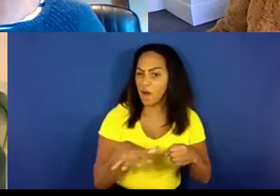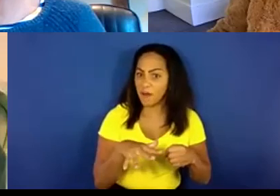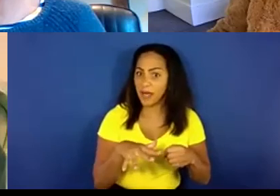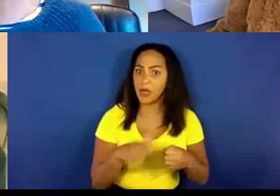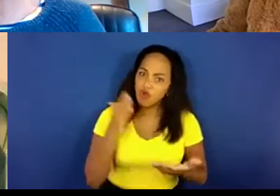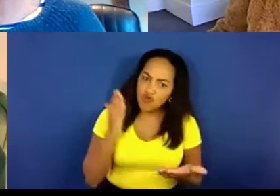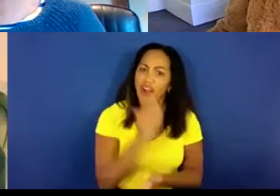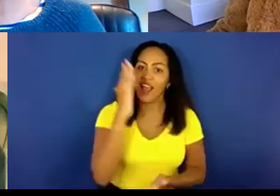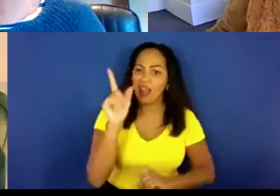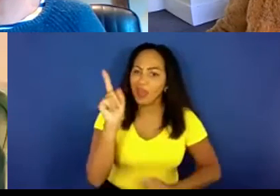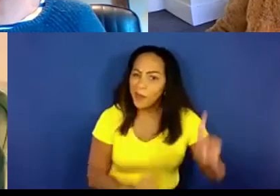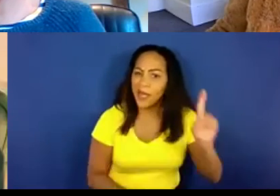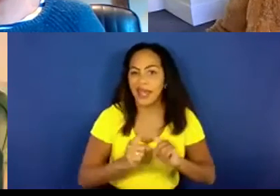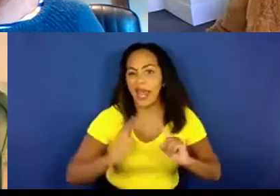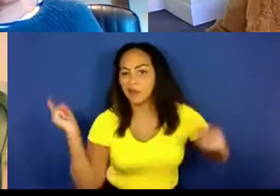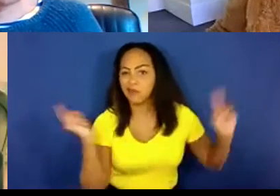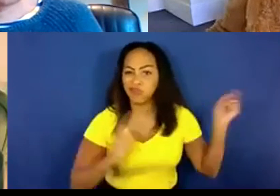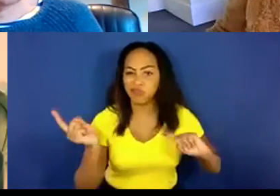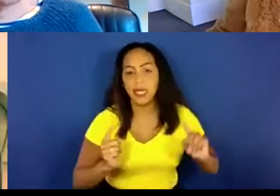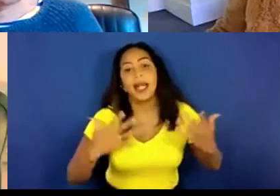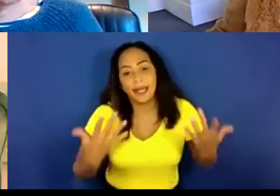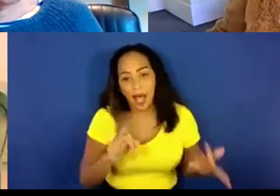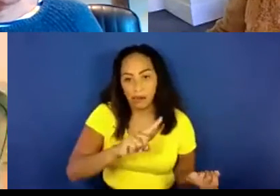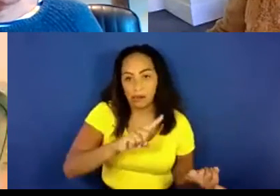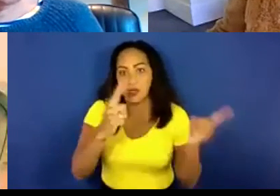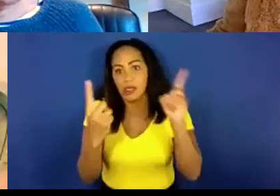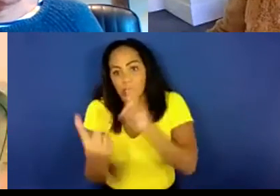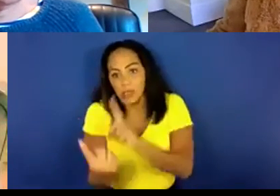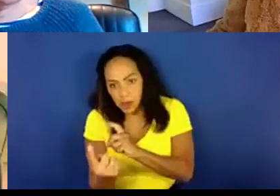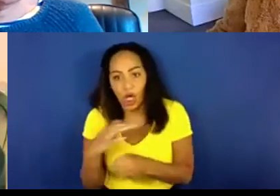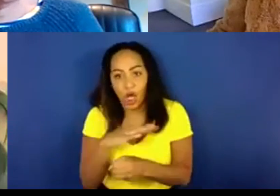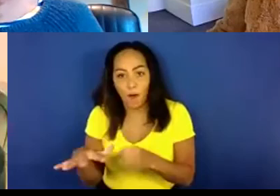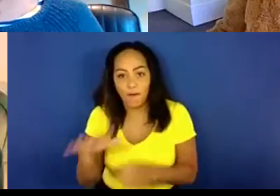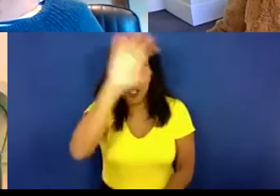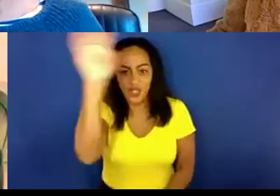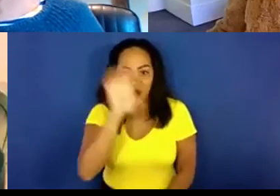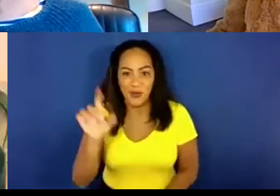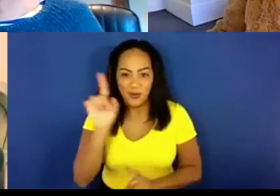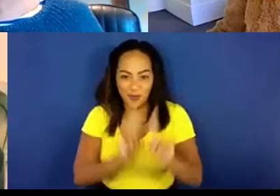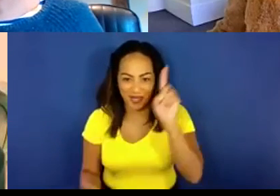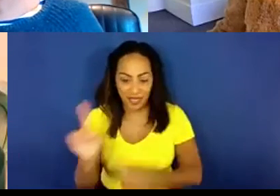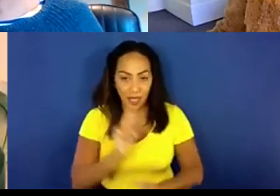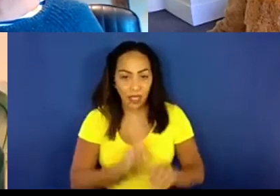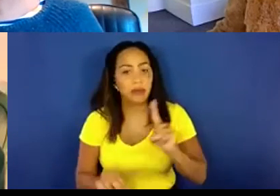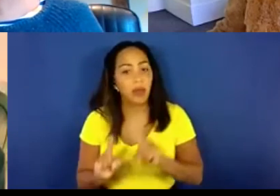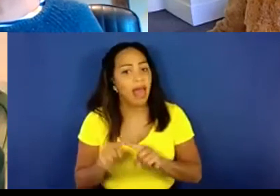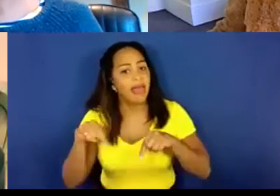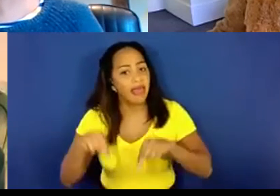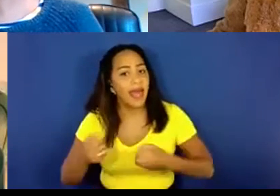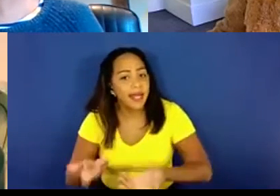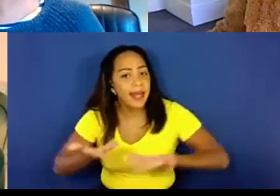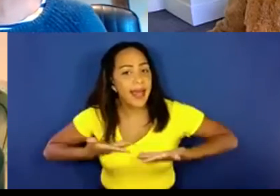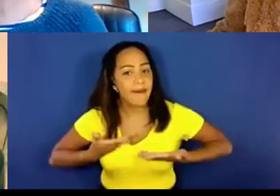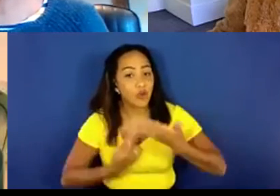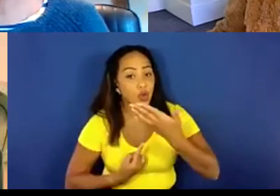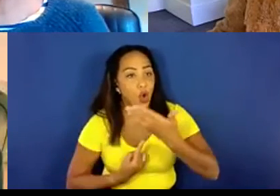and since COVID been on Zoom, was that gave us the opportunity to work as part of the